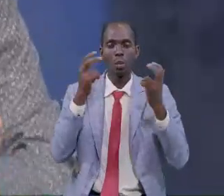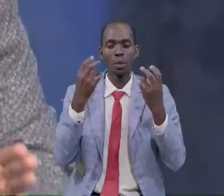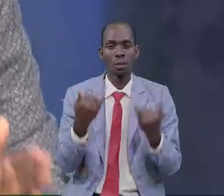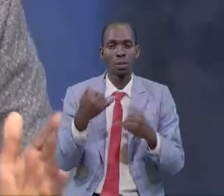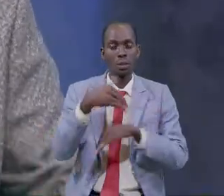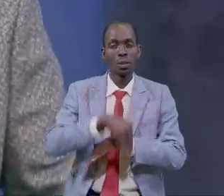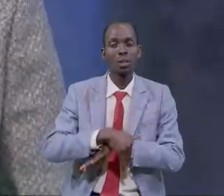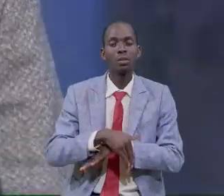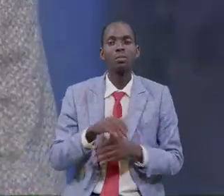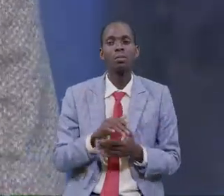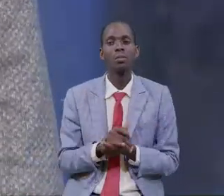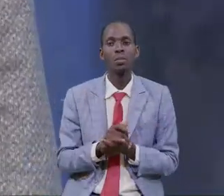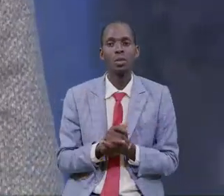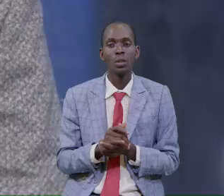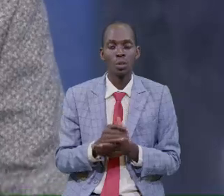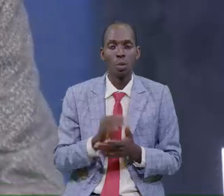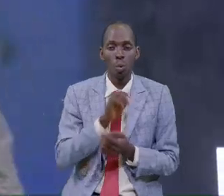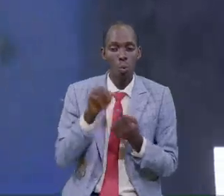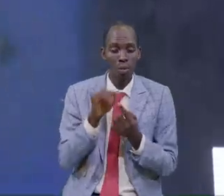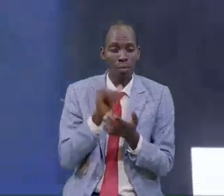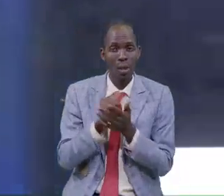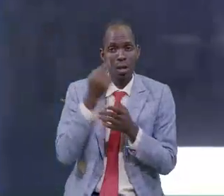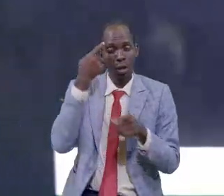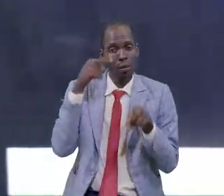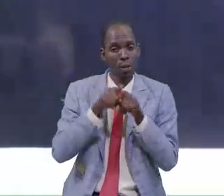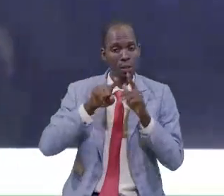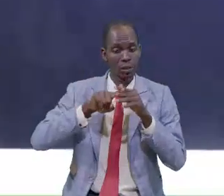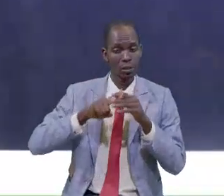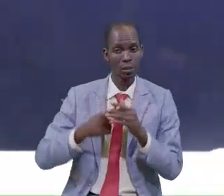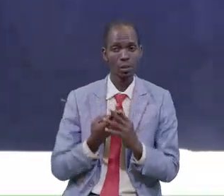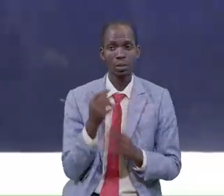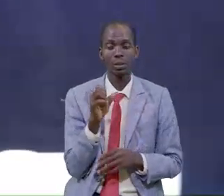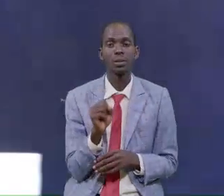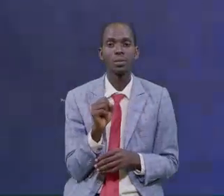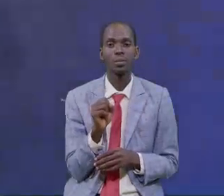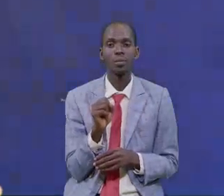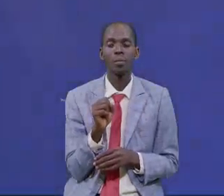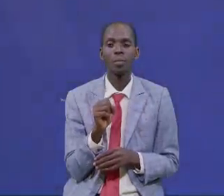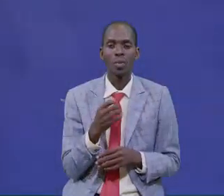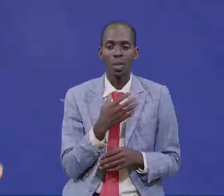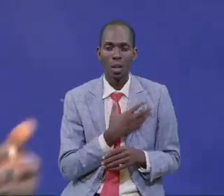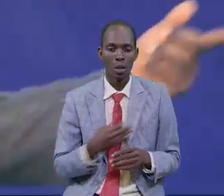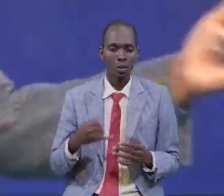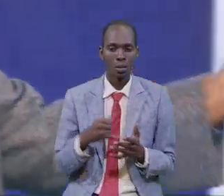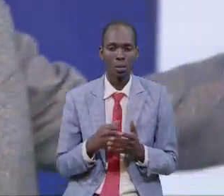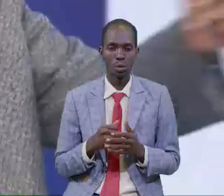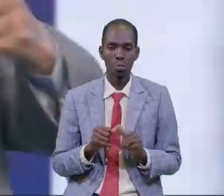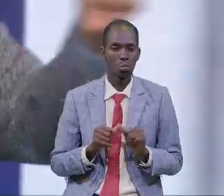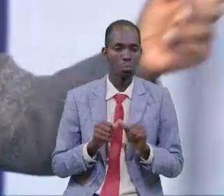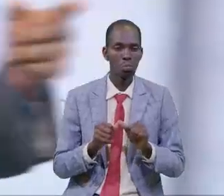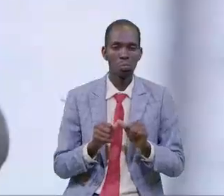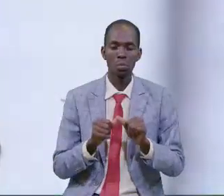when that covenant begins, it goes on and on and on, for